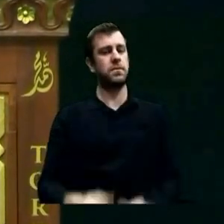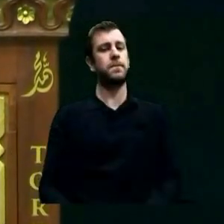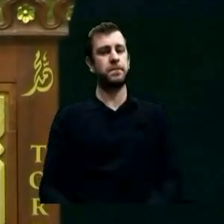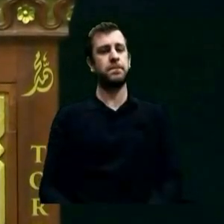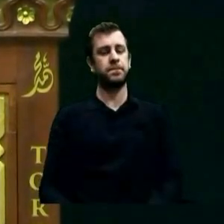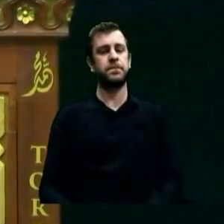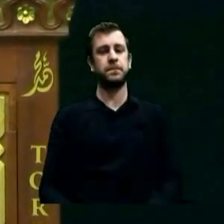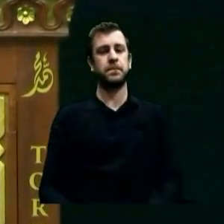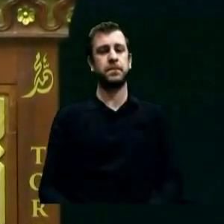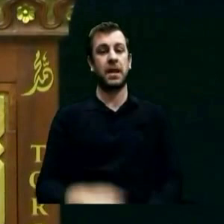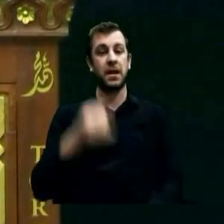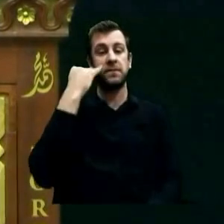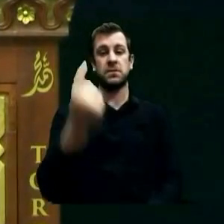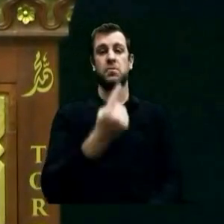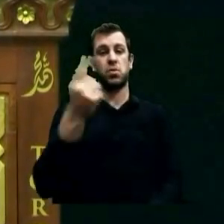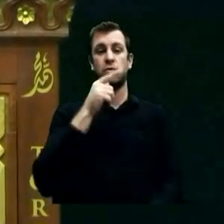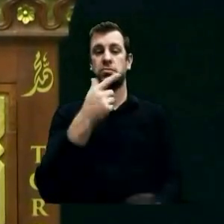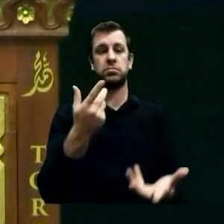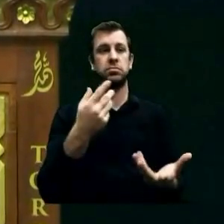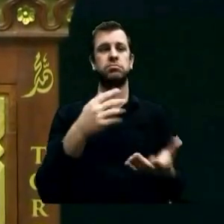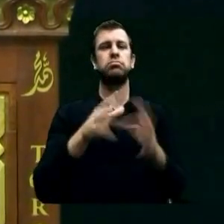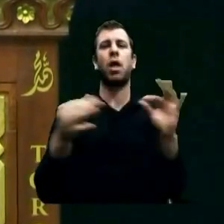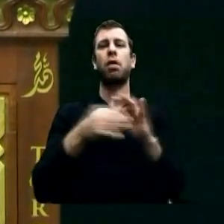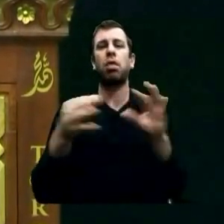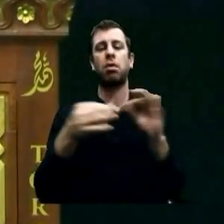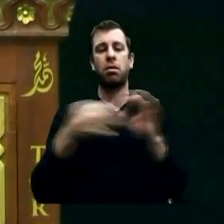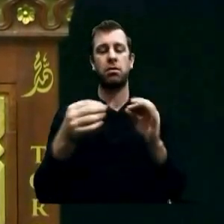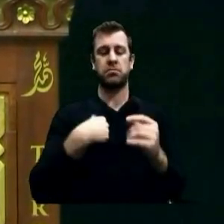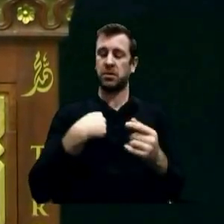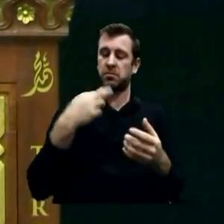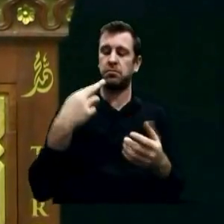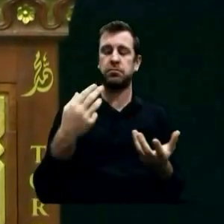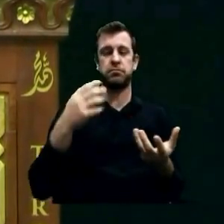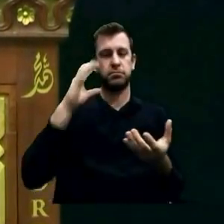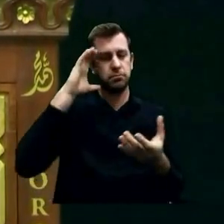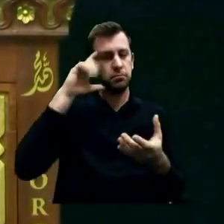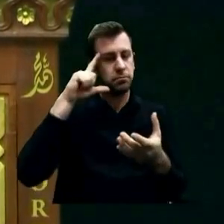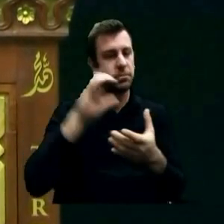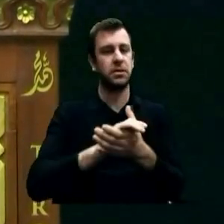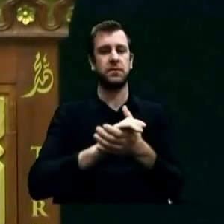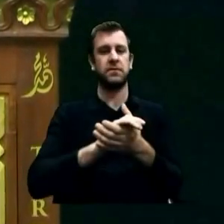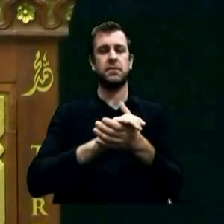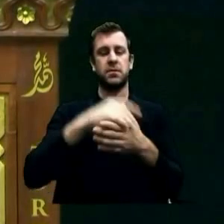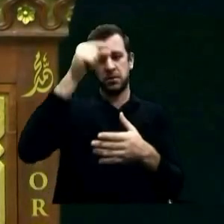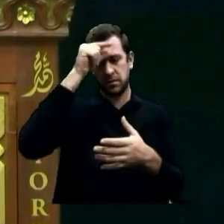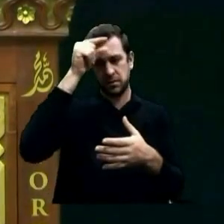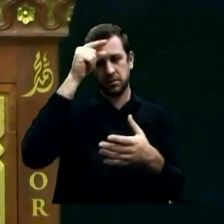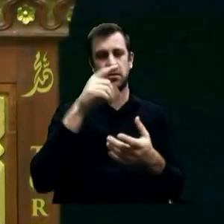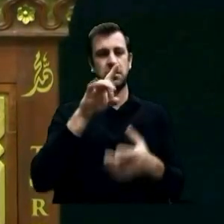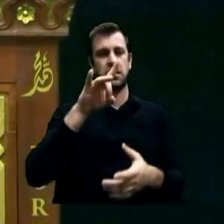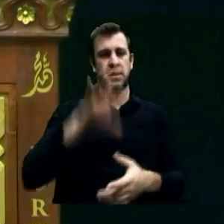If you have somebody who says to you that I believe that Shiaism, 80% of Shiaism is